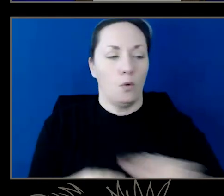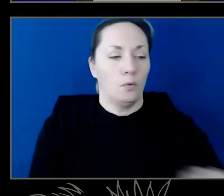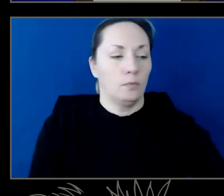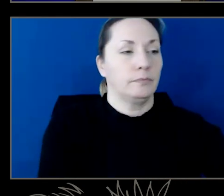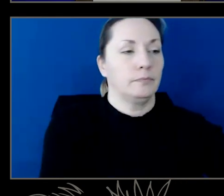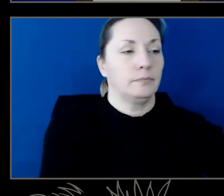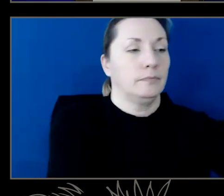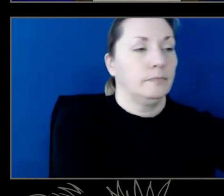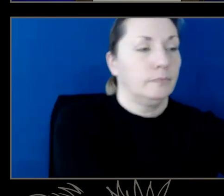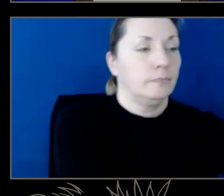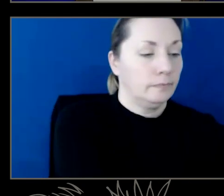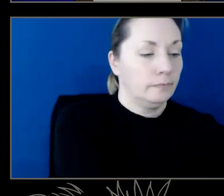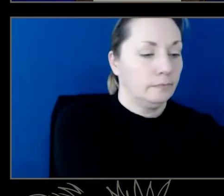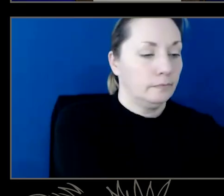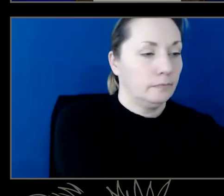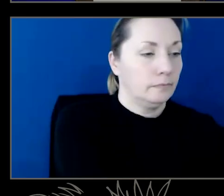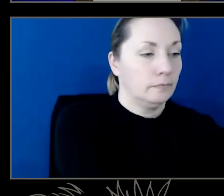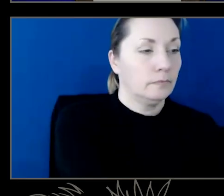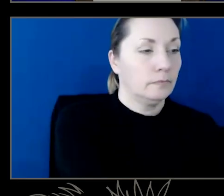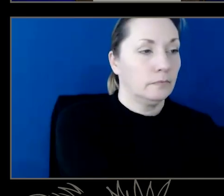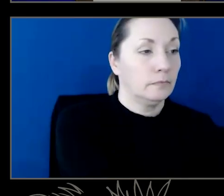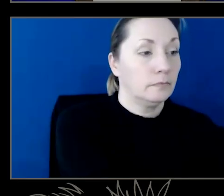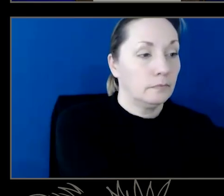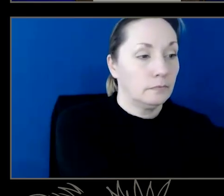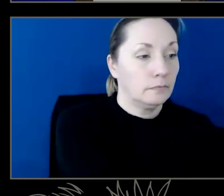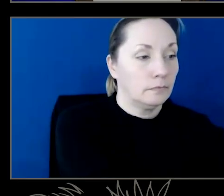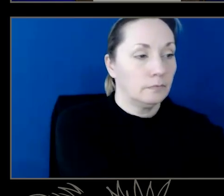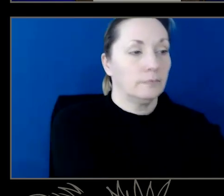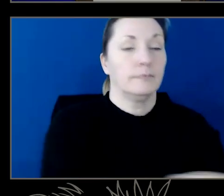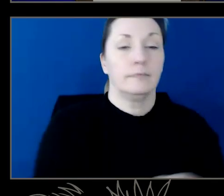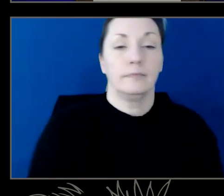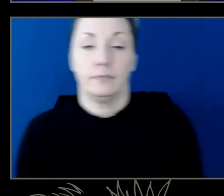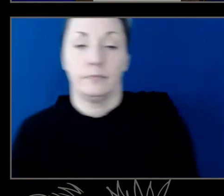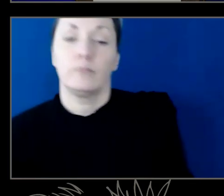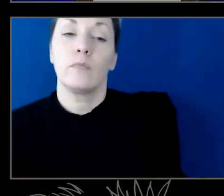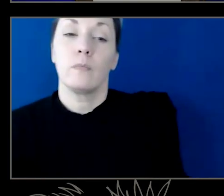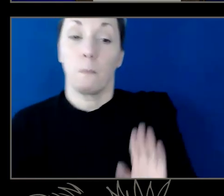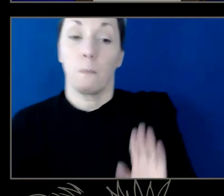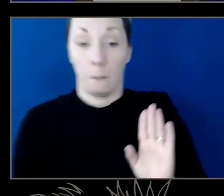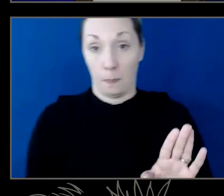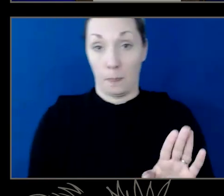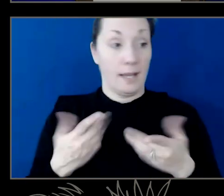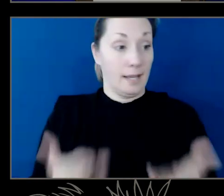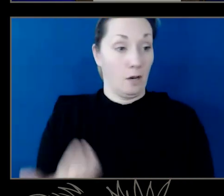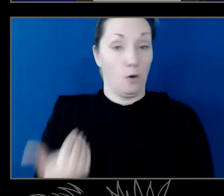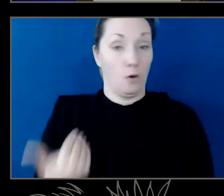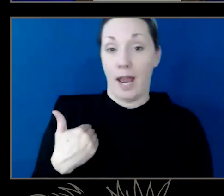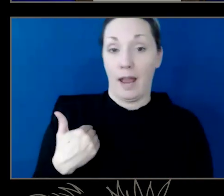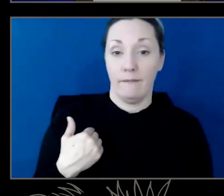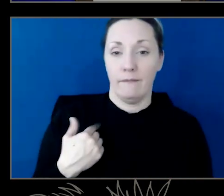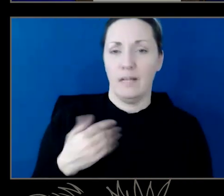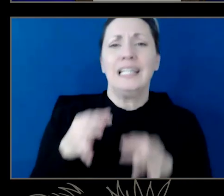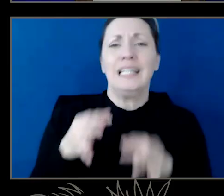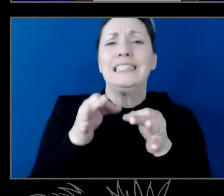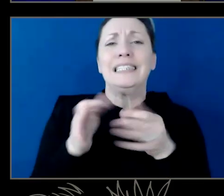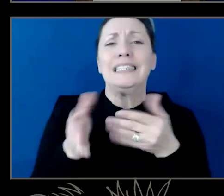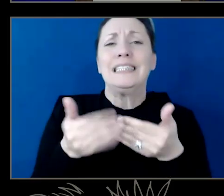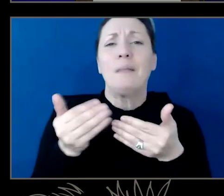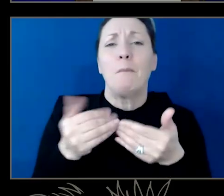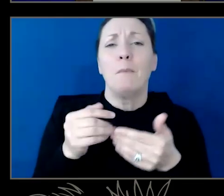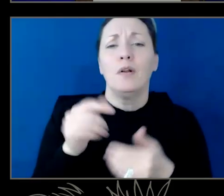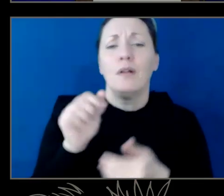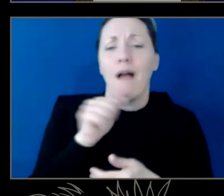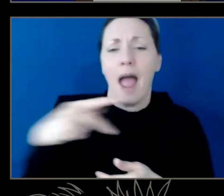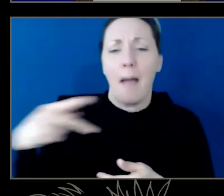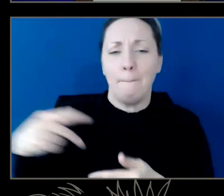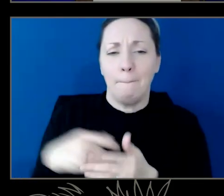So I hope it, yeah, great. Okay, so here I have a really simple app. It's a bunch of checkboxes,